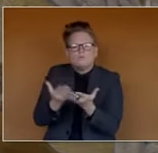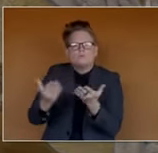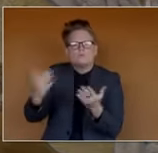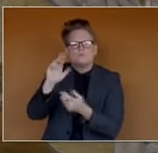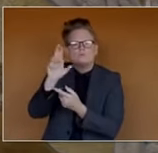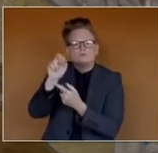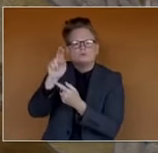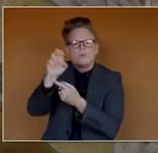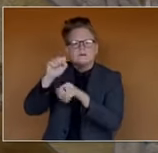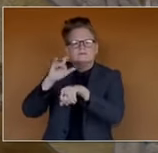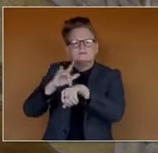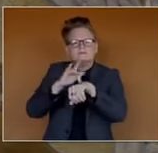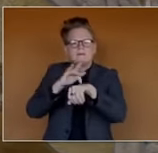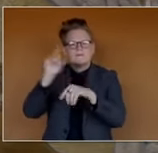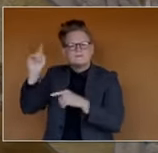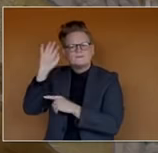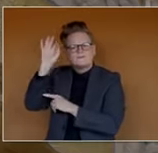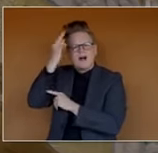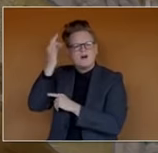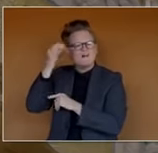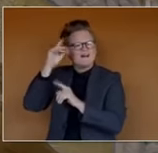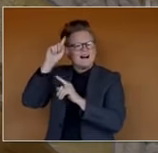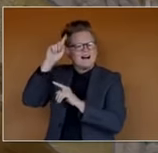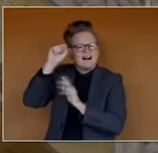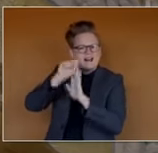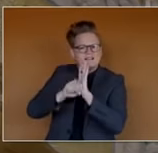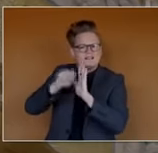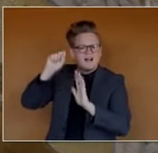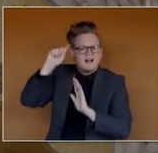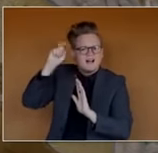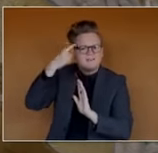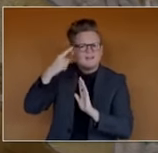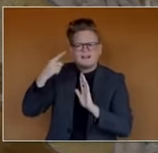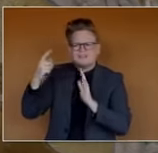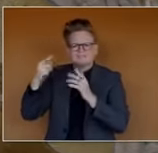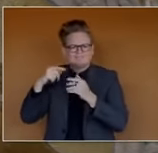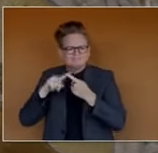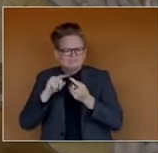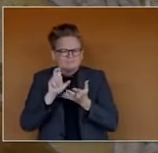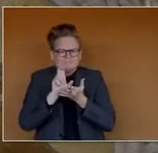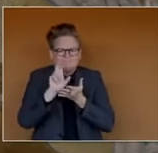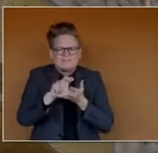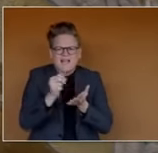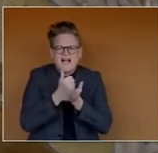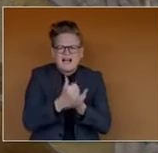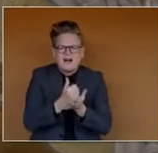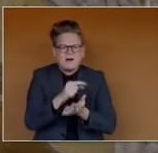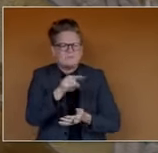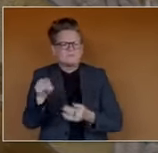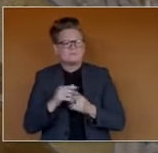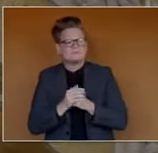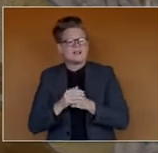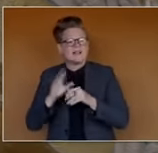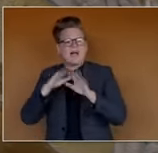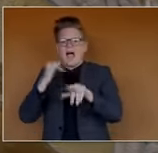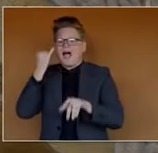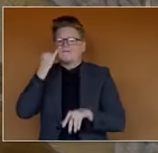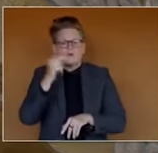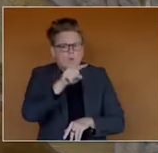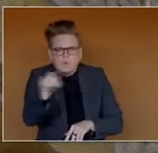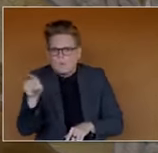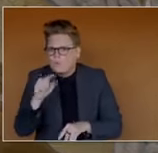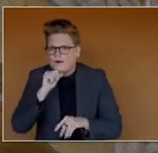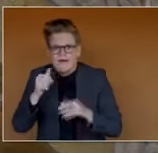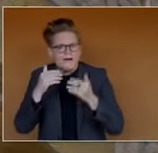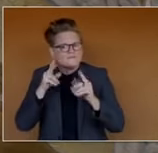state of California have made available, which, if folks don't file their taxes, they aren't